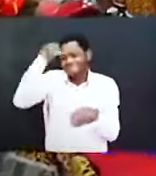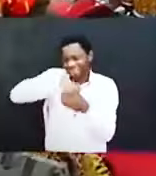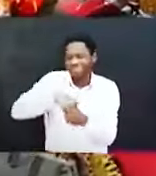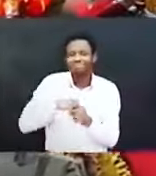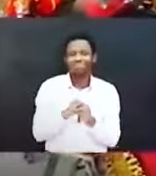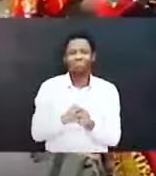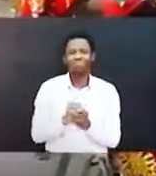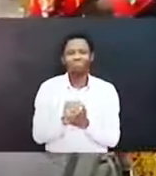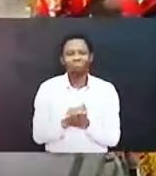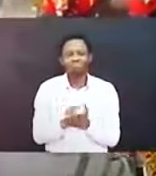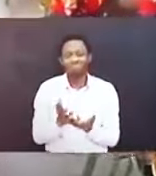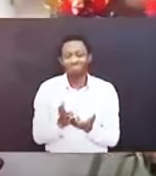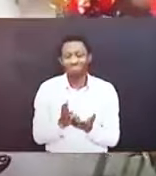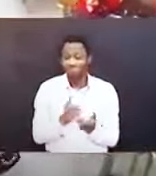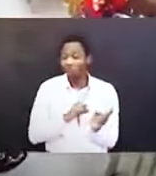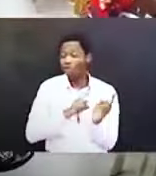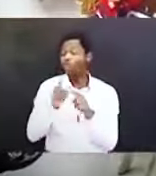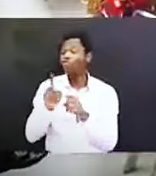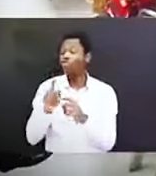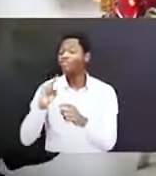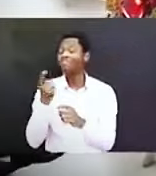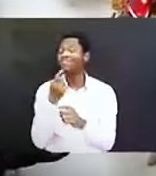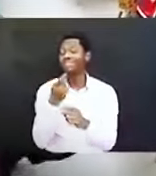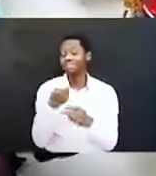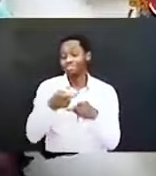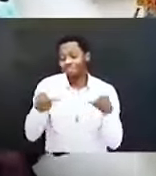When we went to our first station,